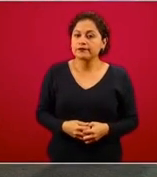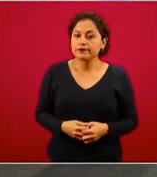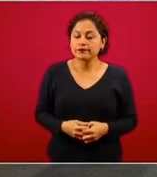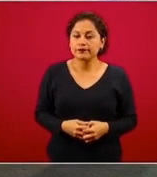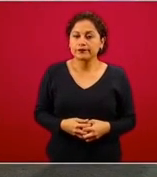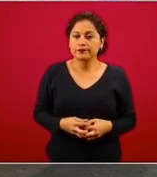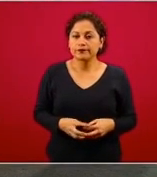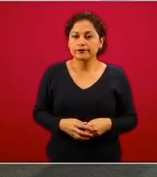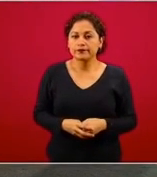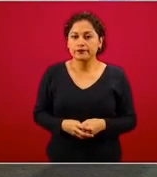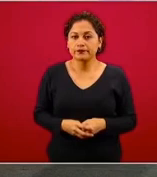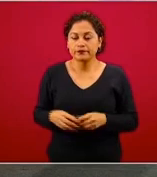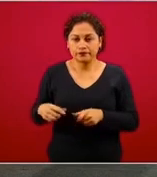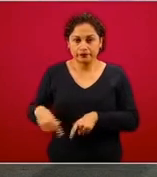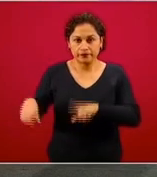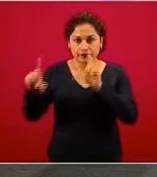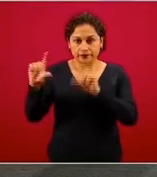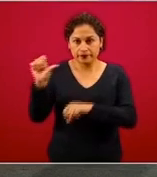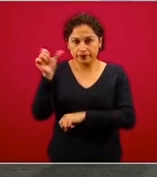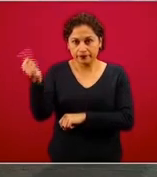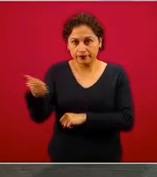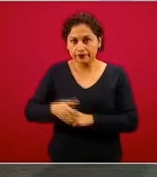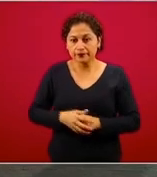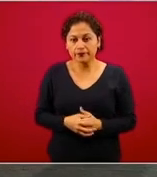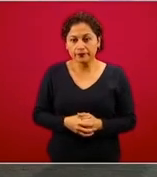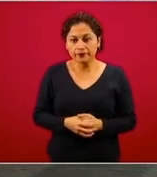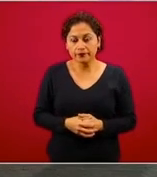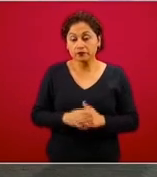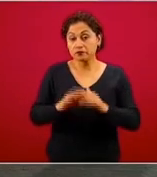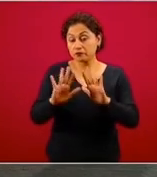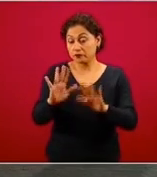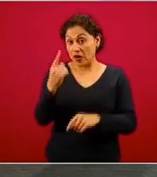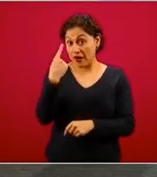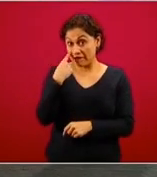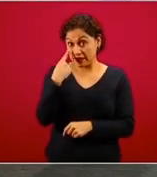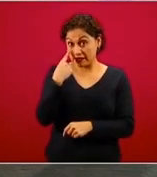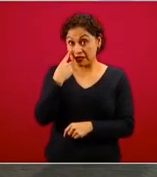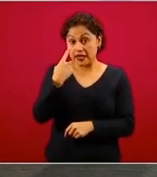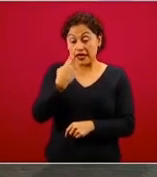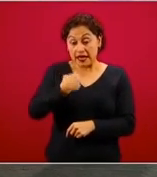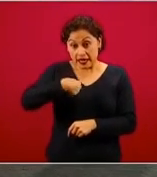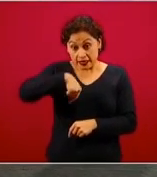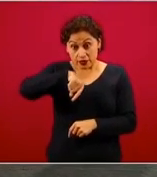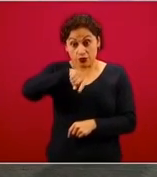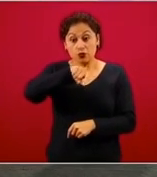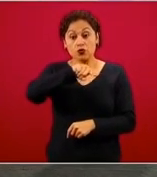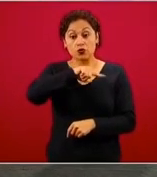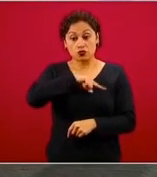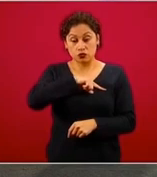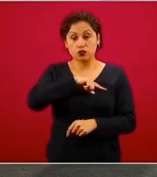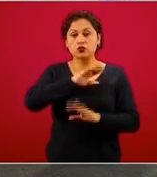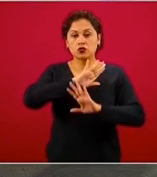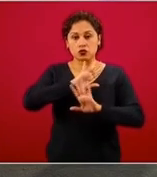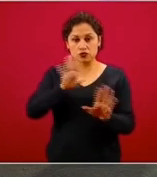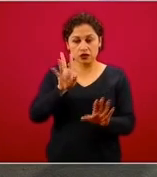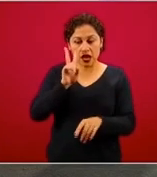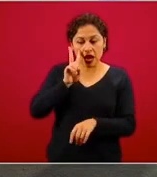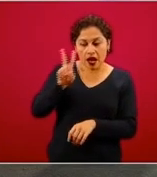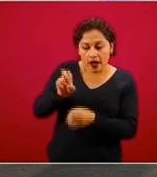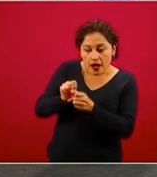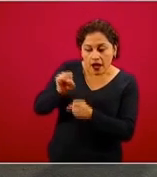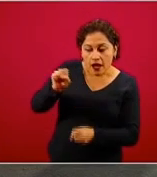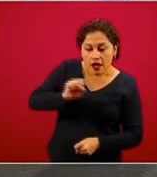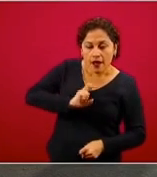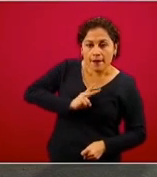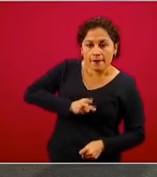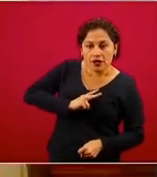specifically about the IL-6, which is another kind of medication used during this process, we haven't found any conclusive